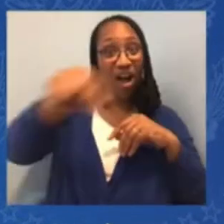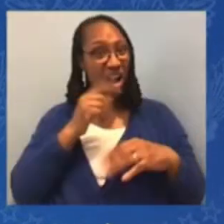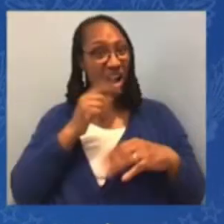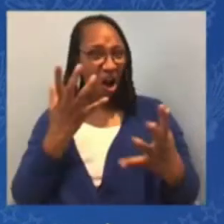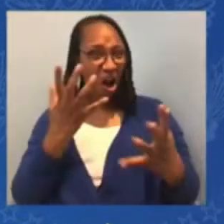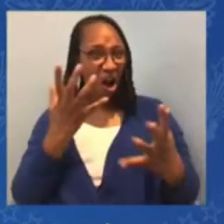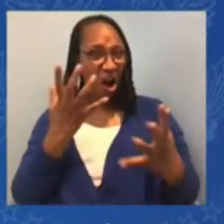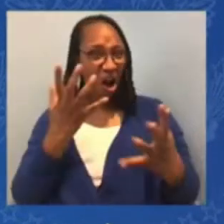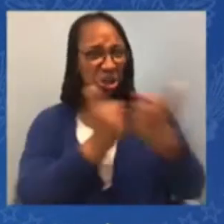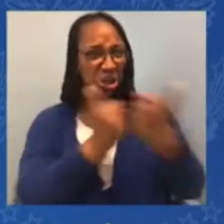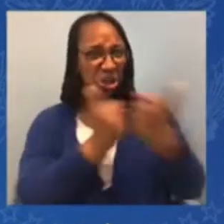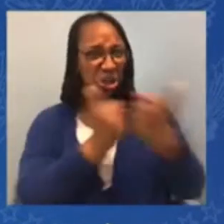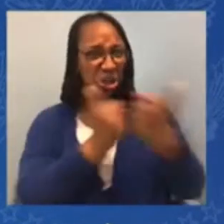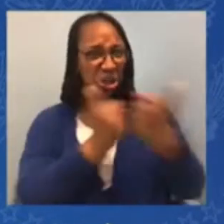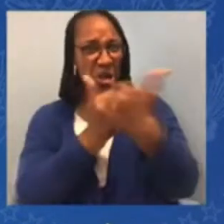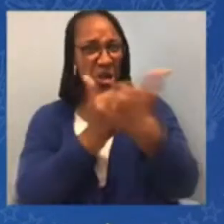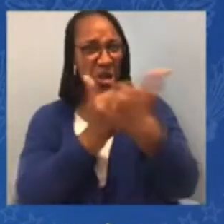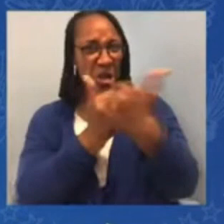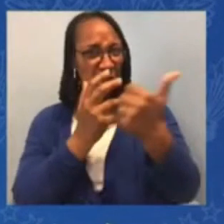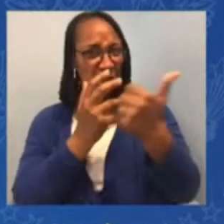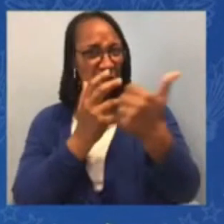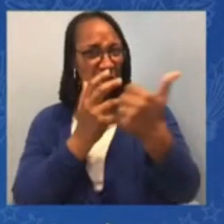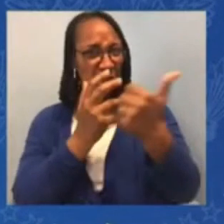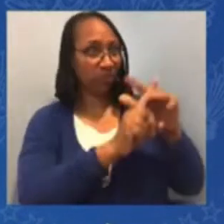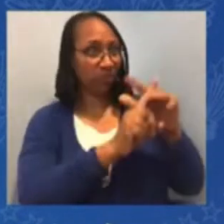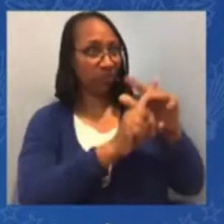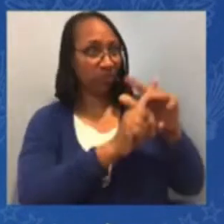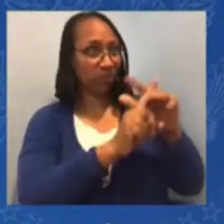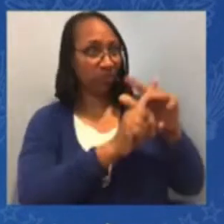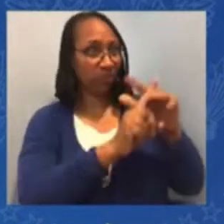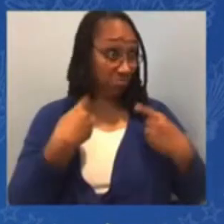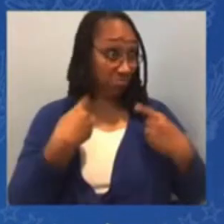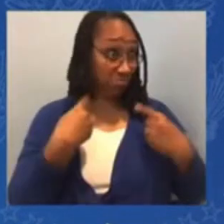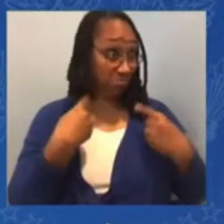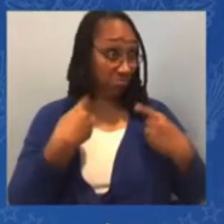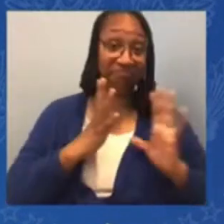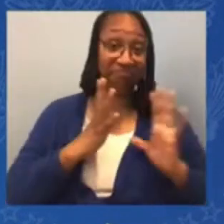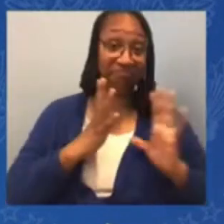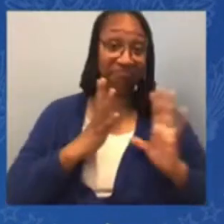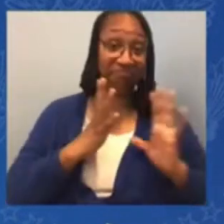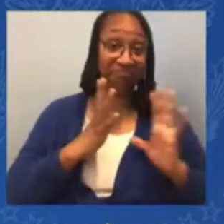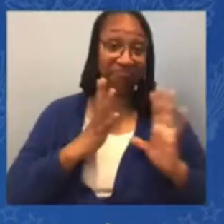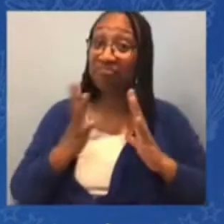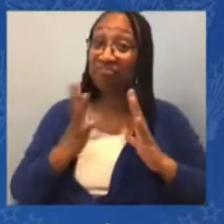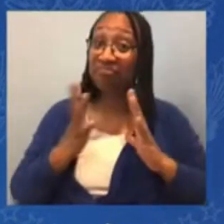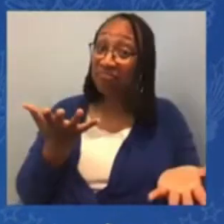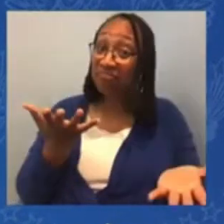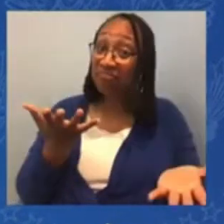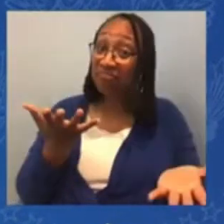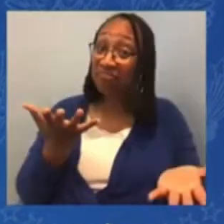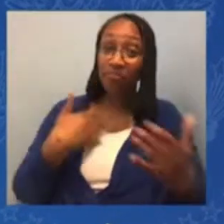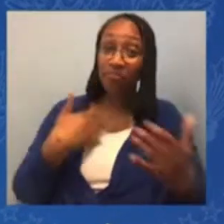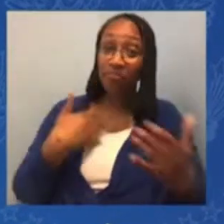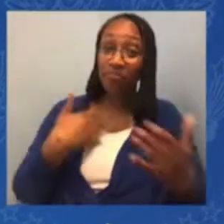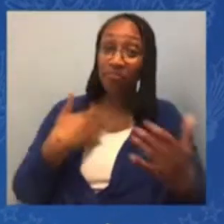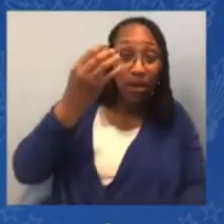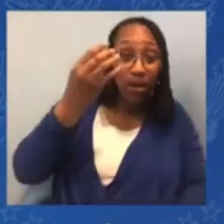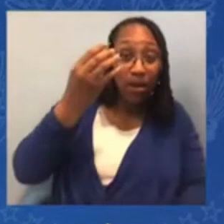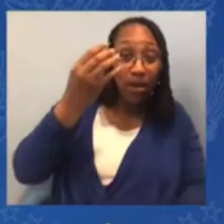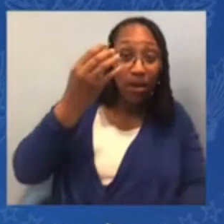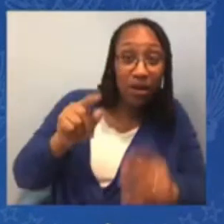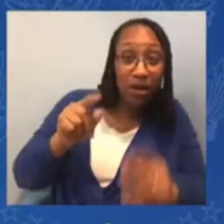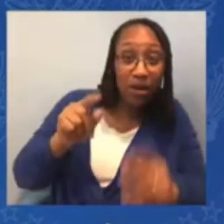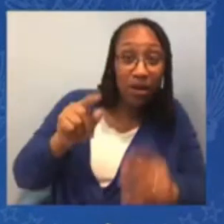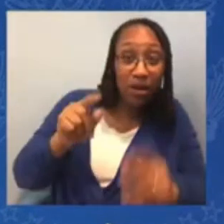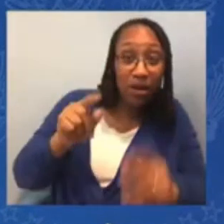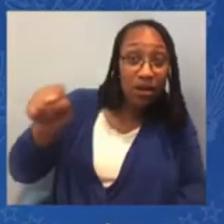reduce crime by increasing funding to go after gun traffickers. And for though, by the way, you know what I get when we're